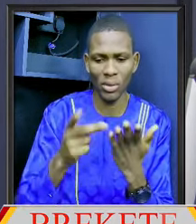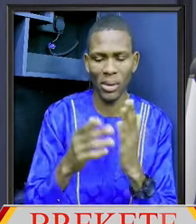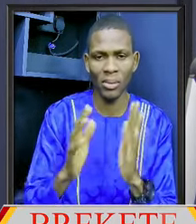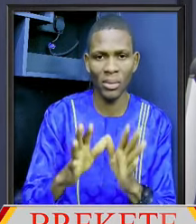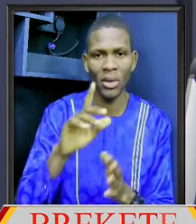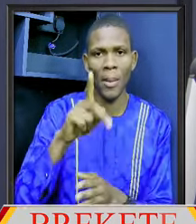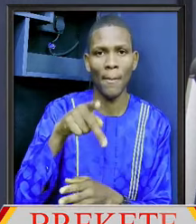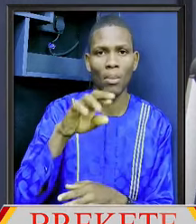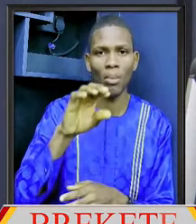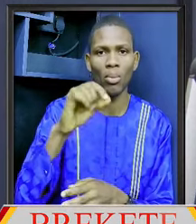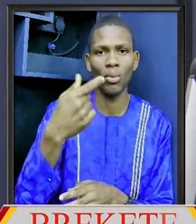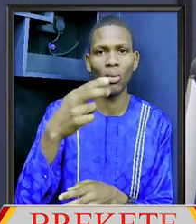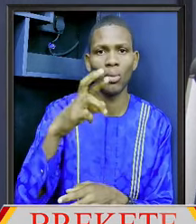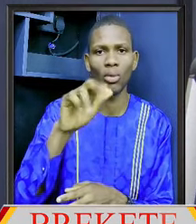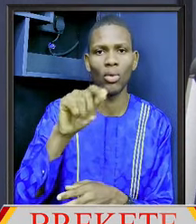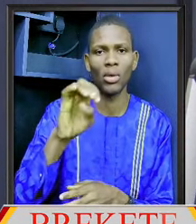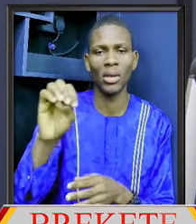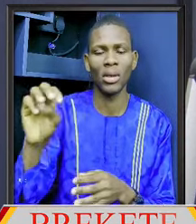softwares?